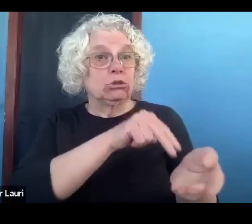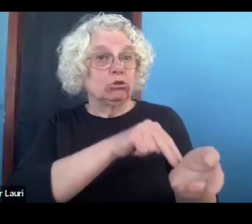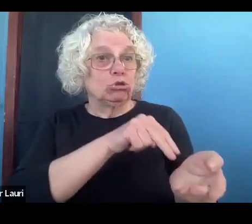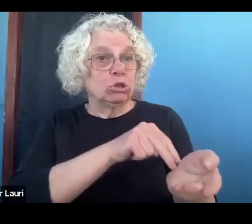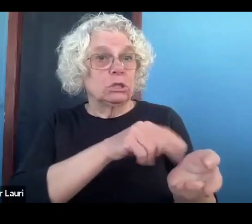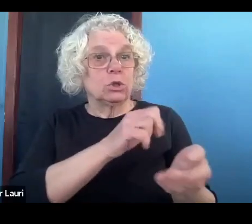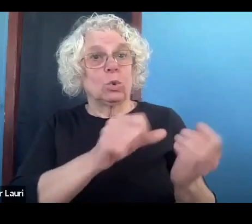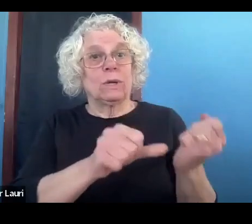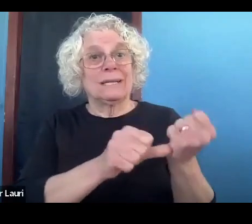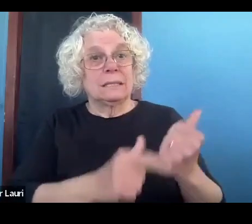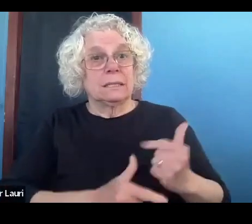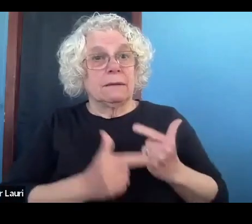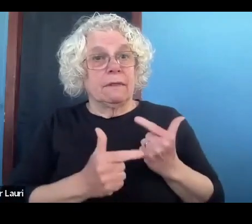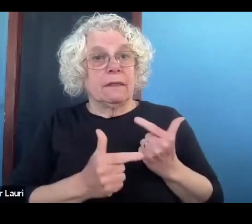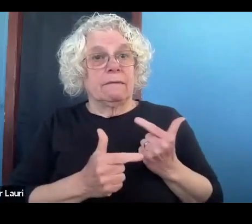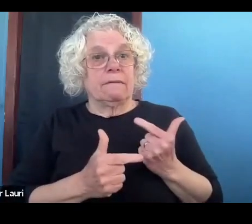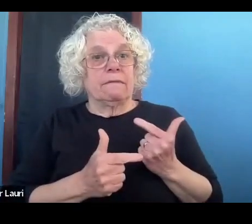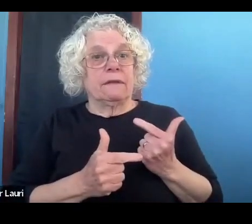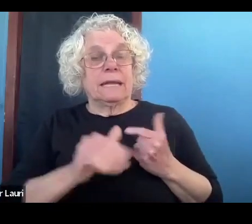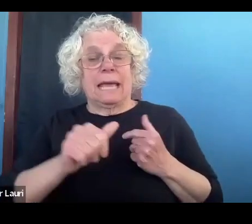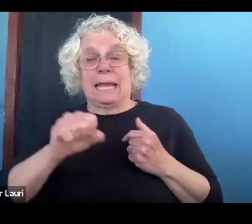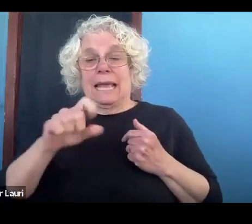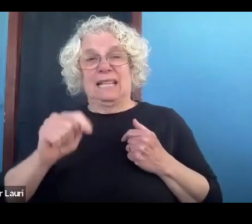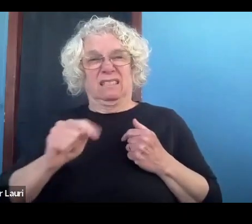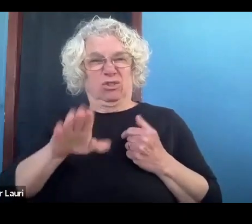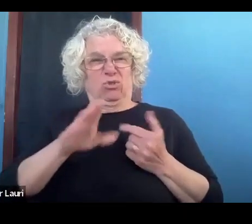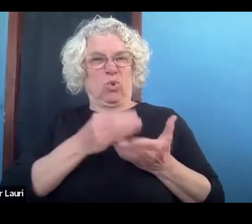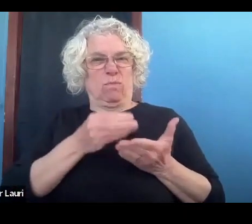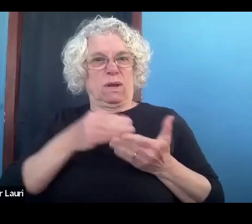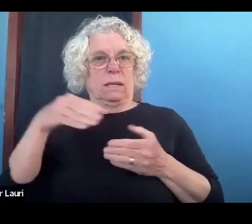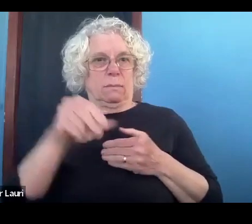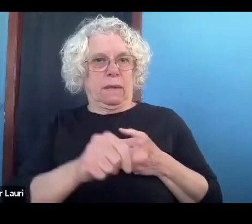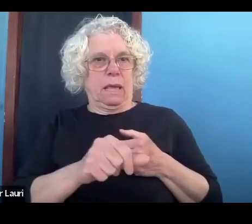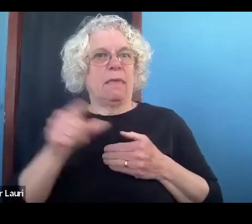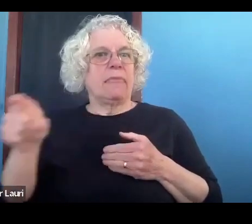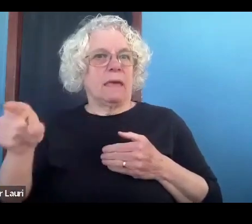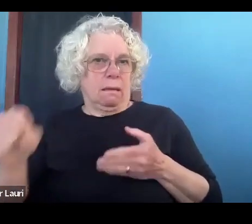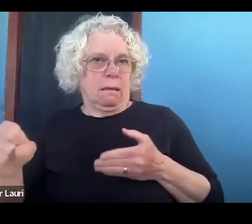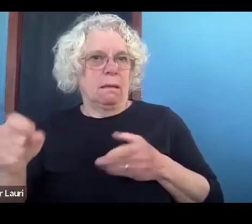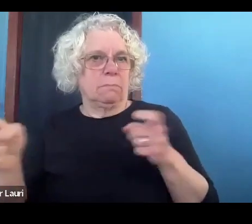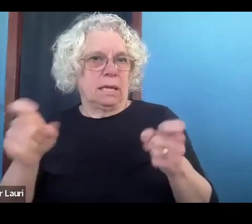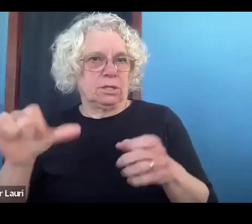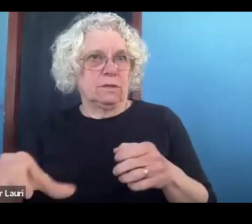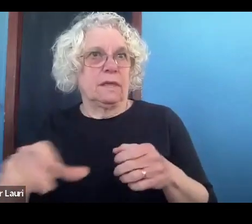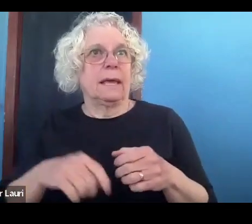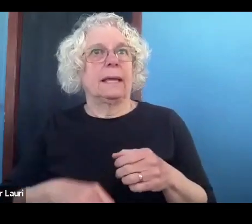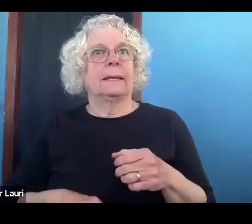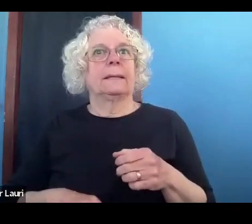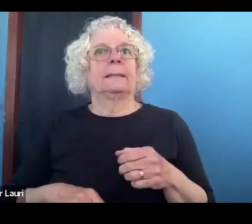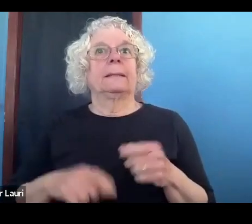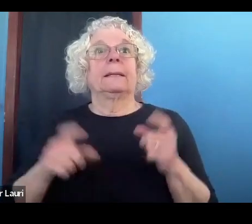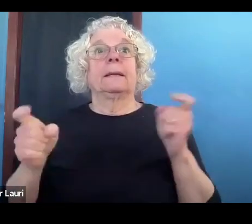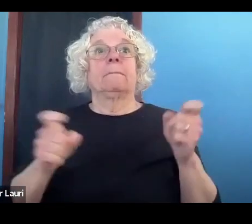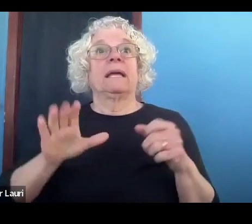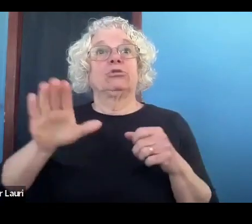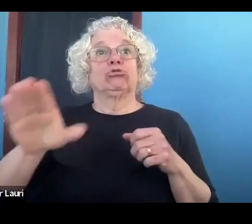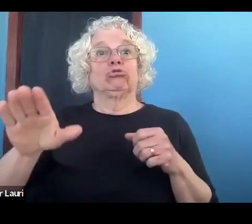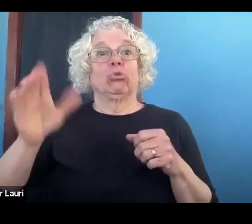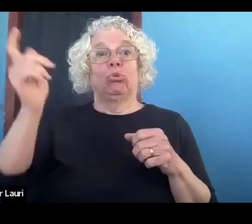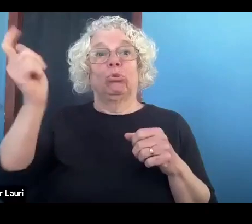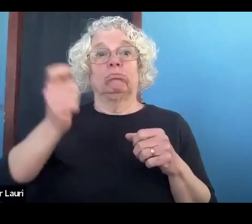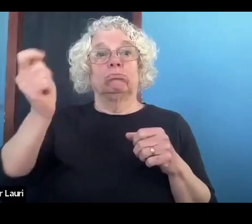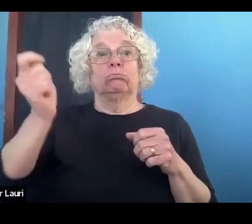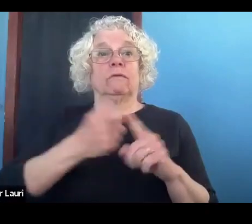and they need to use their personal finances to pay for those living expenses. Maybe to manage benefits from